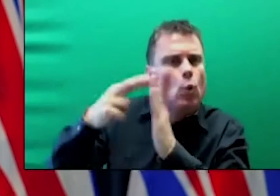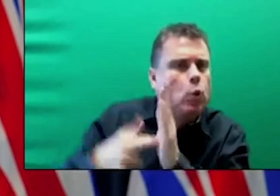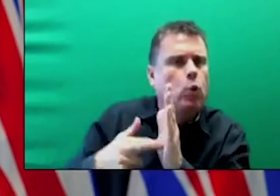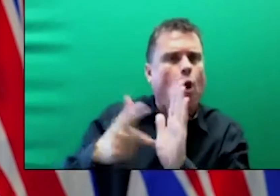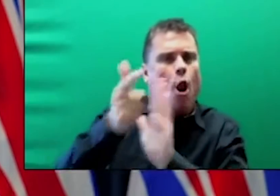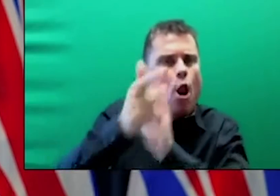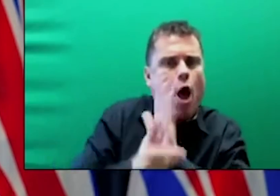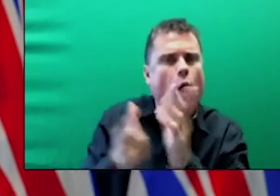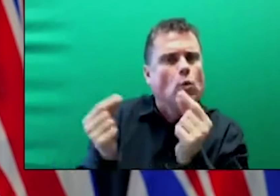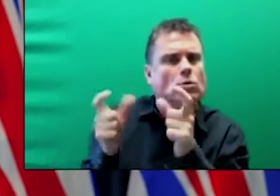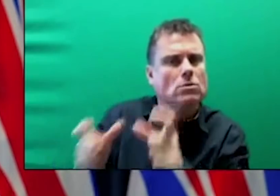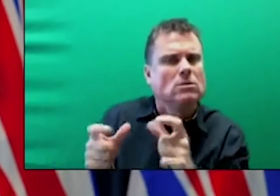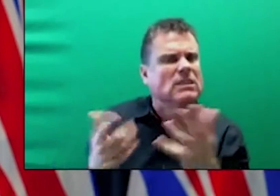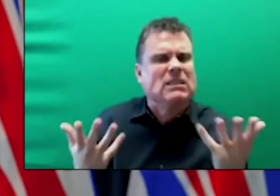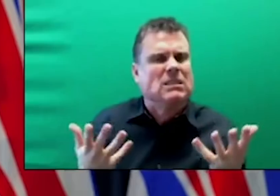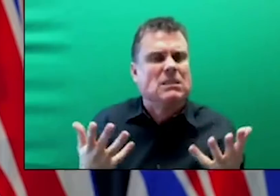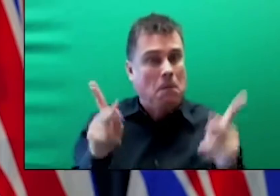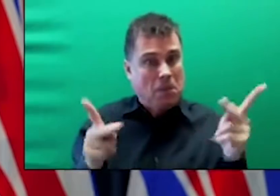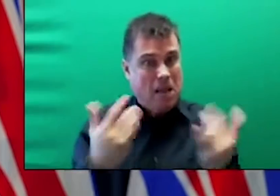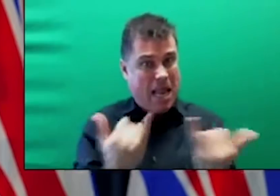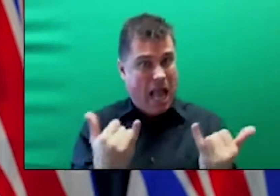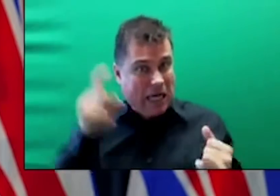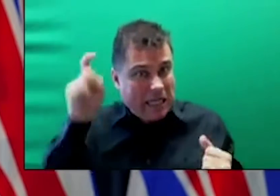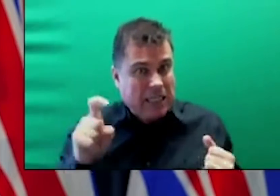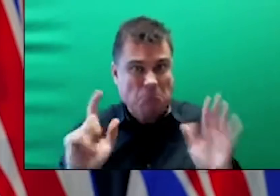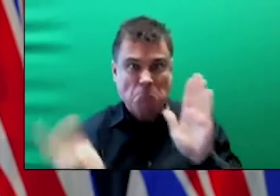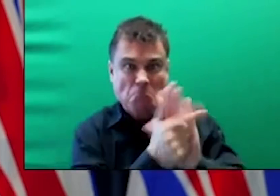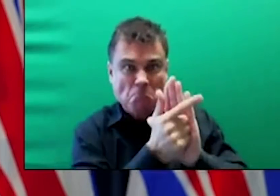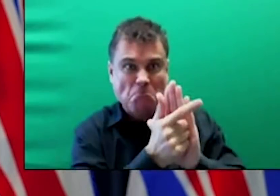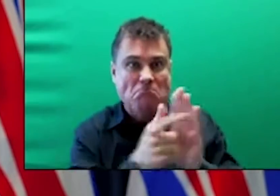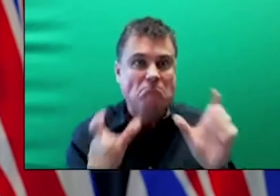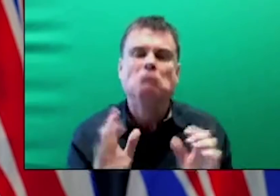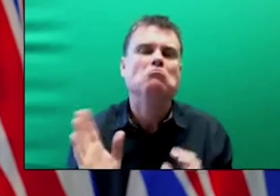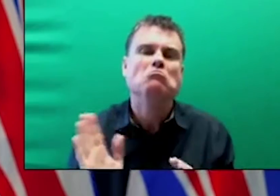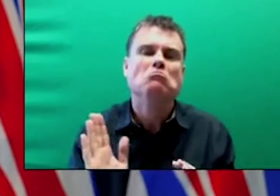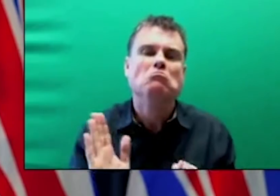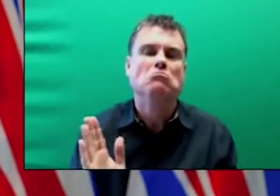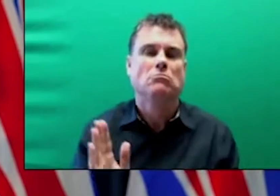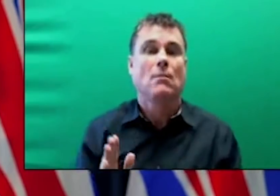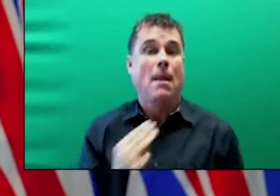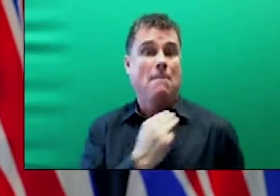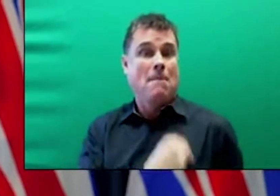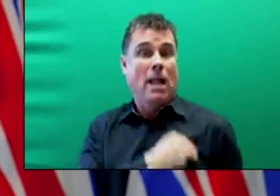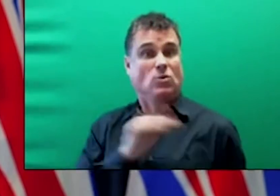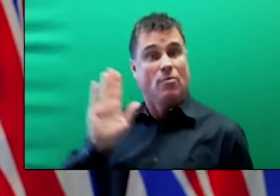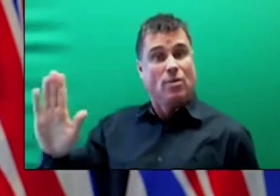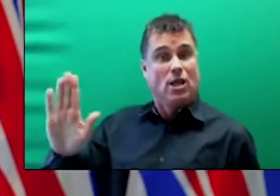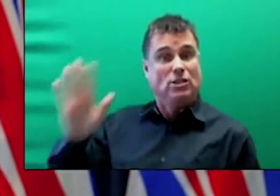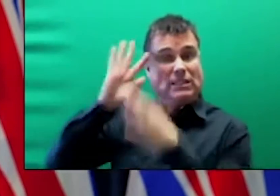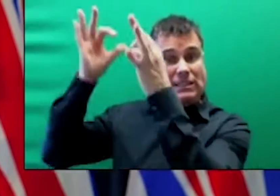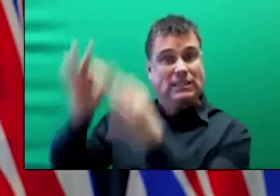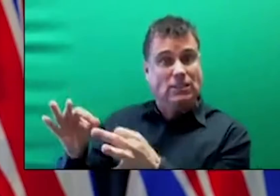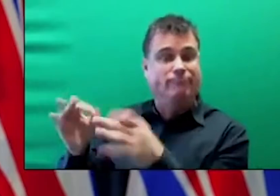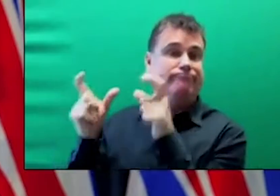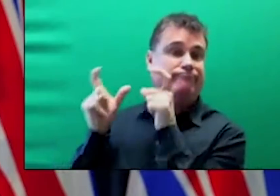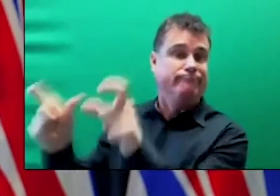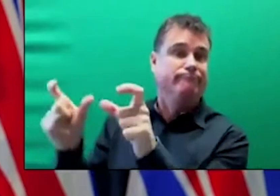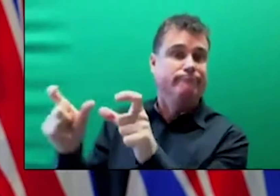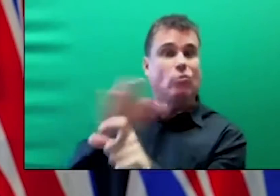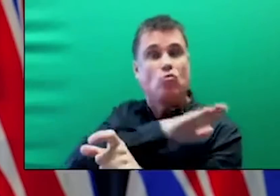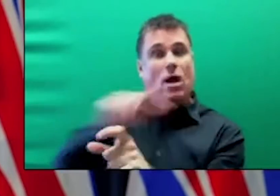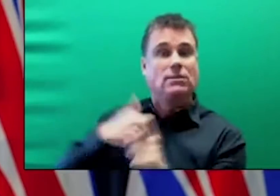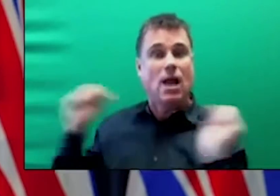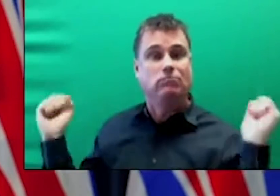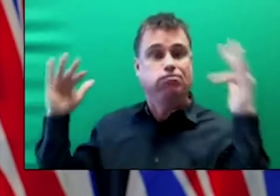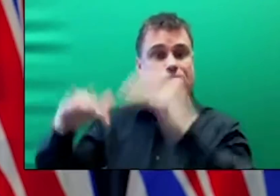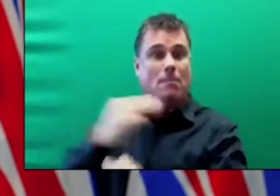their business. That's what they do every day, is monitor the border where there are checkpoints. We have no checkpoints in British Columbia, so logistically it would